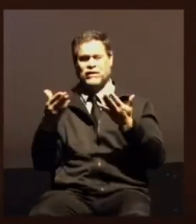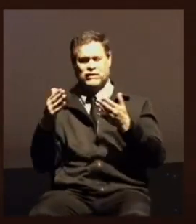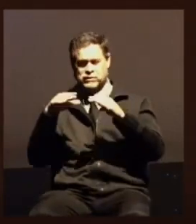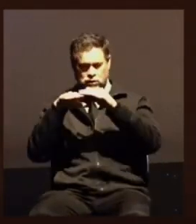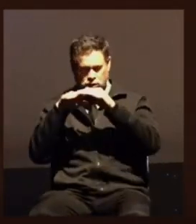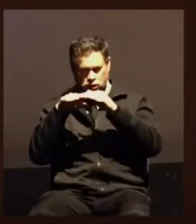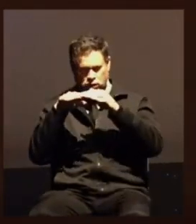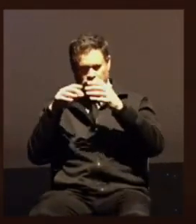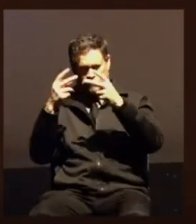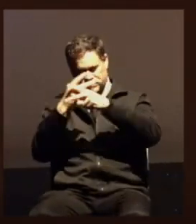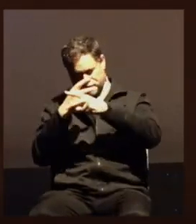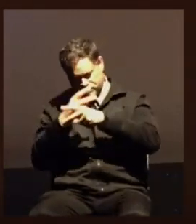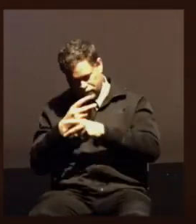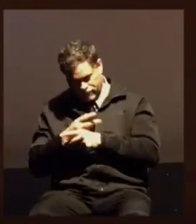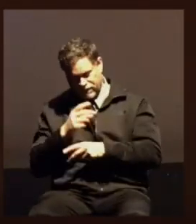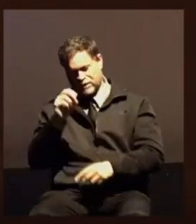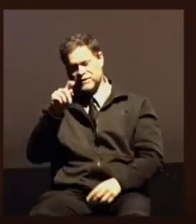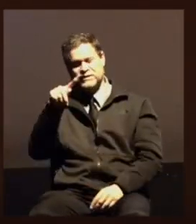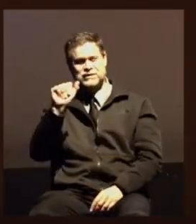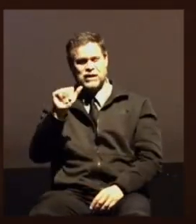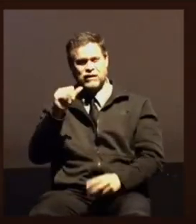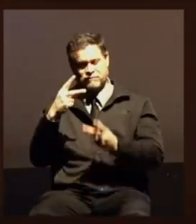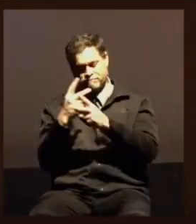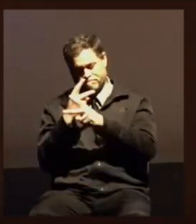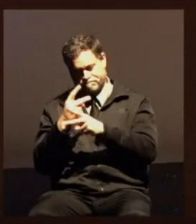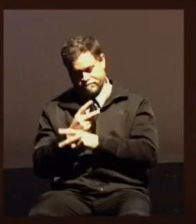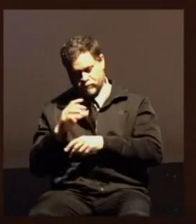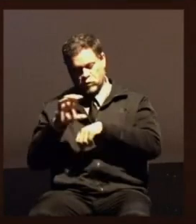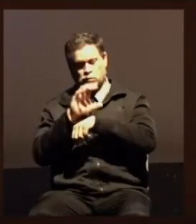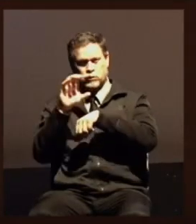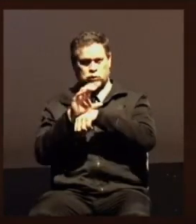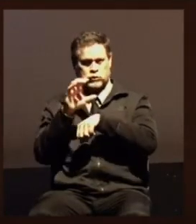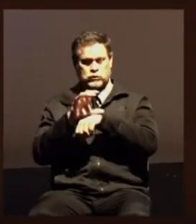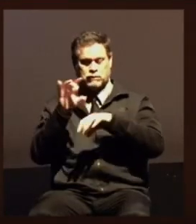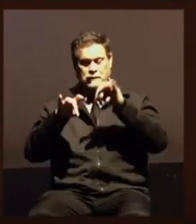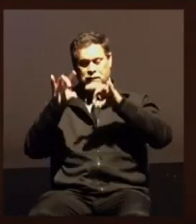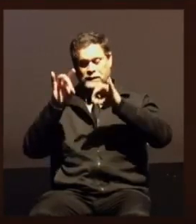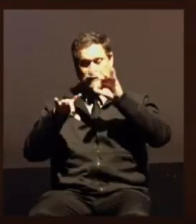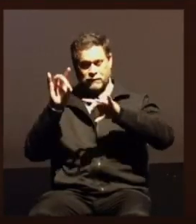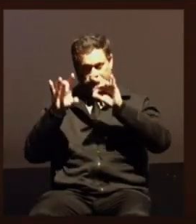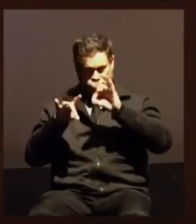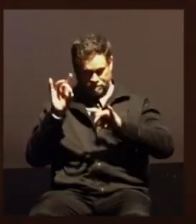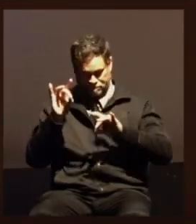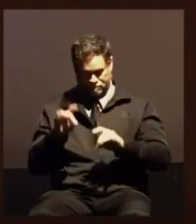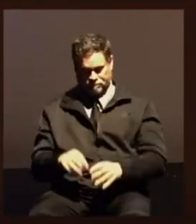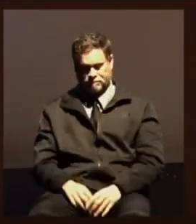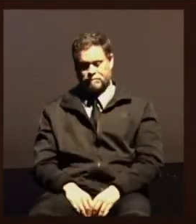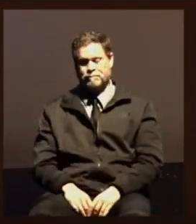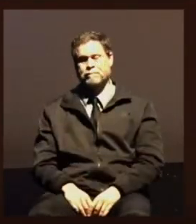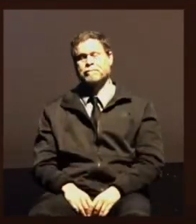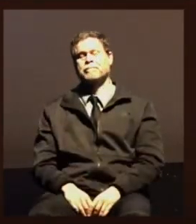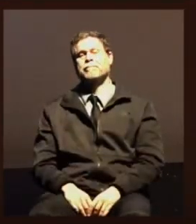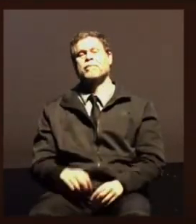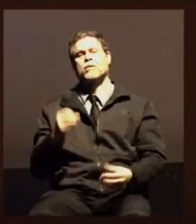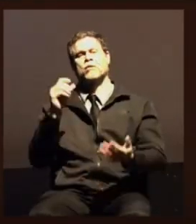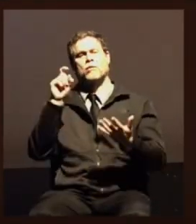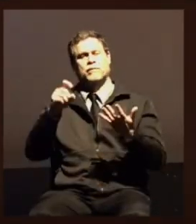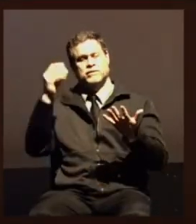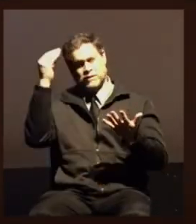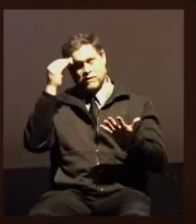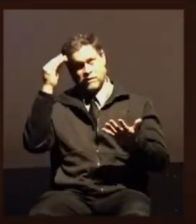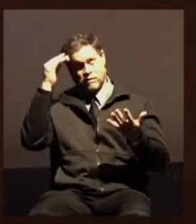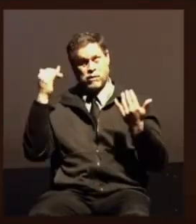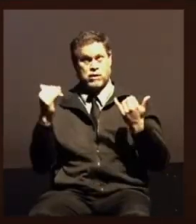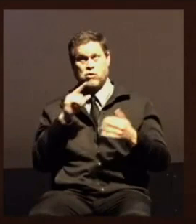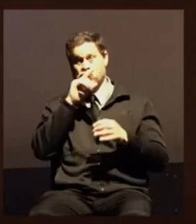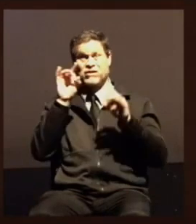into the data that the computing devices are picking up. So, you must think by now that